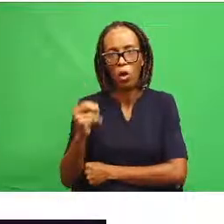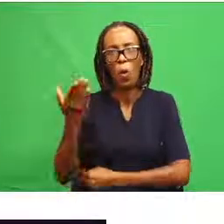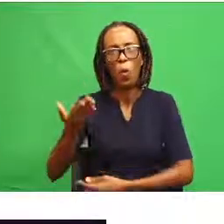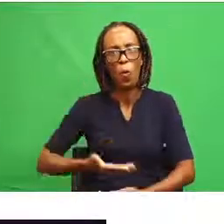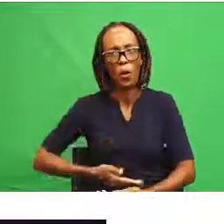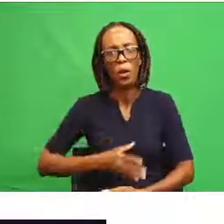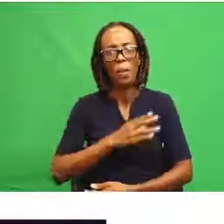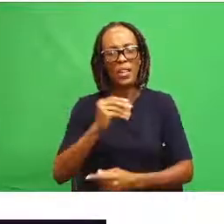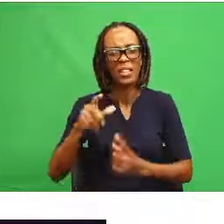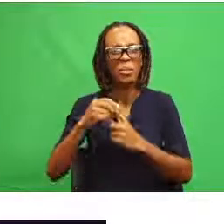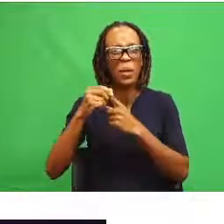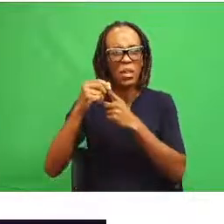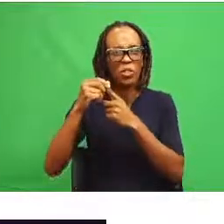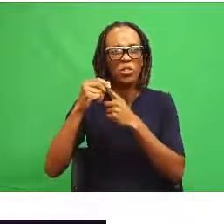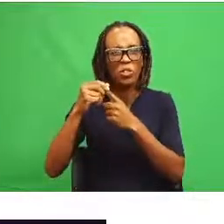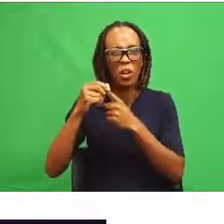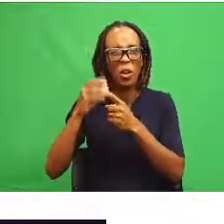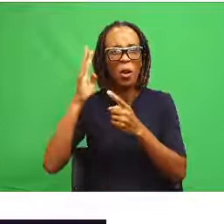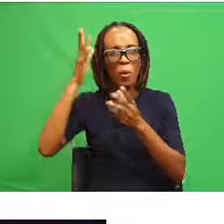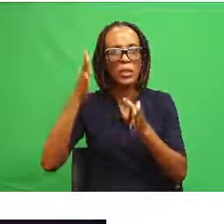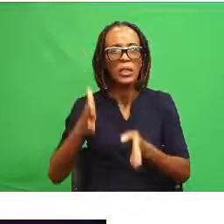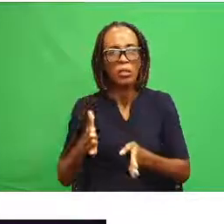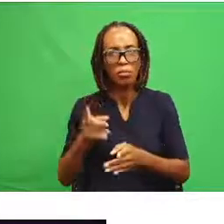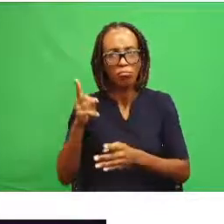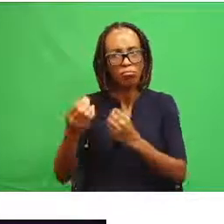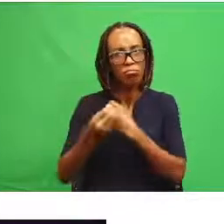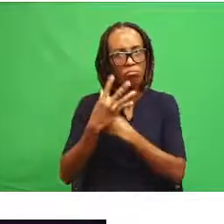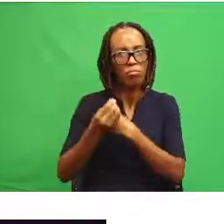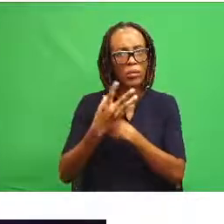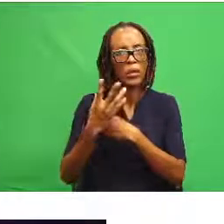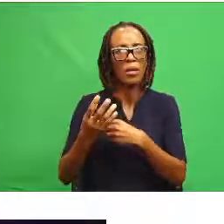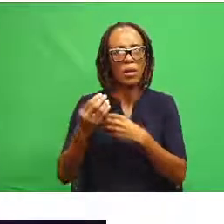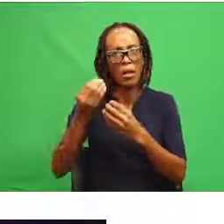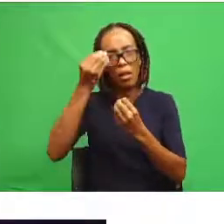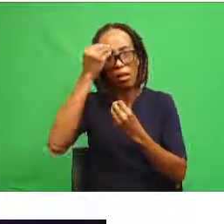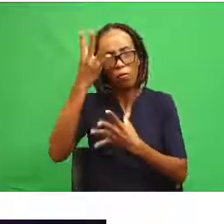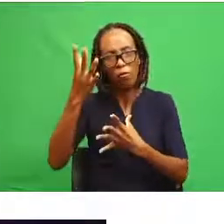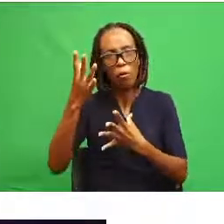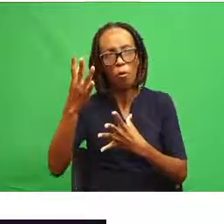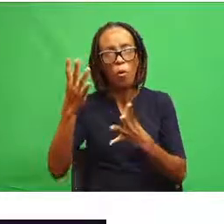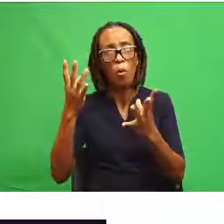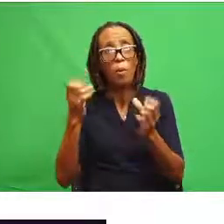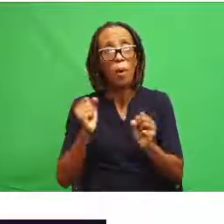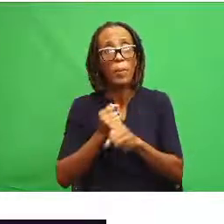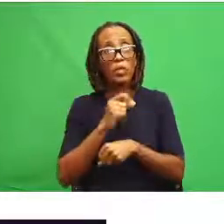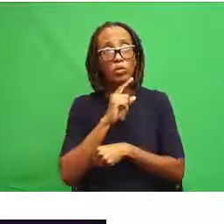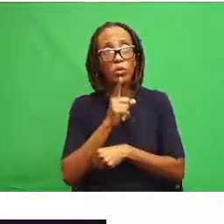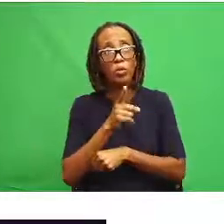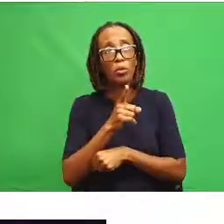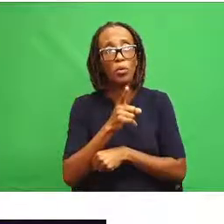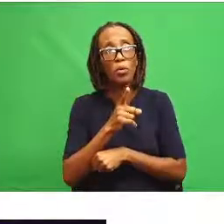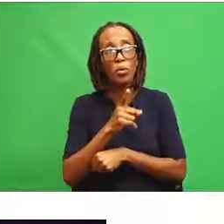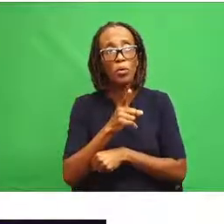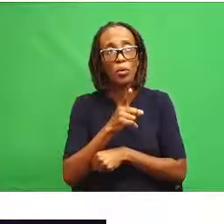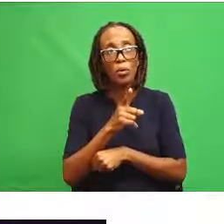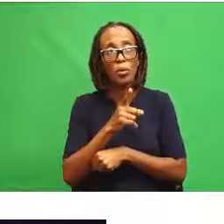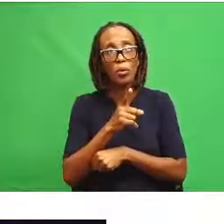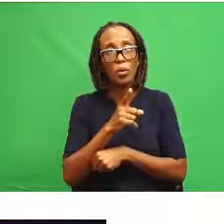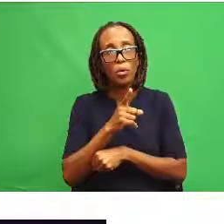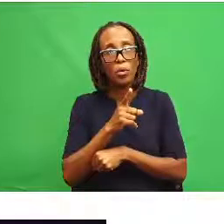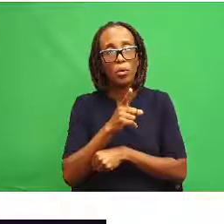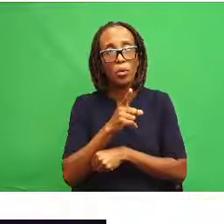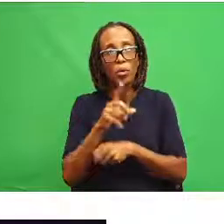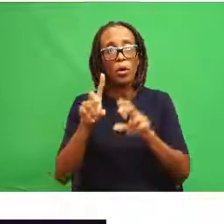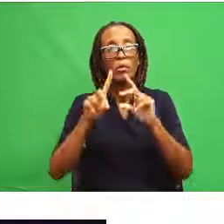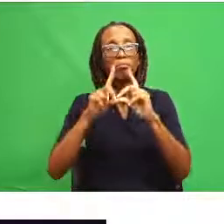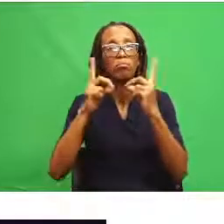feature presentation. Her guidance and commitment to ensuring that the work of the